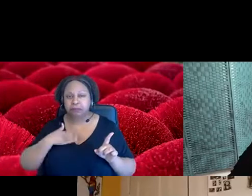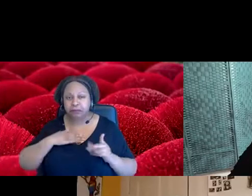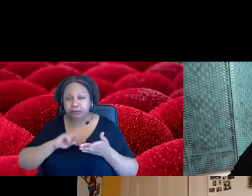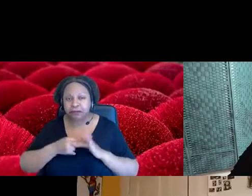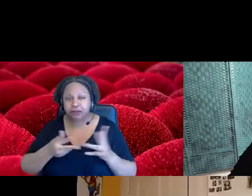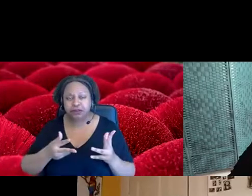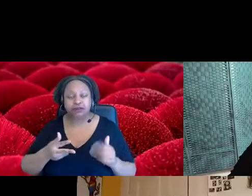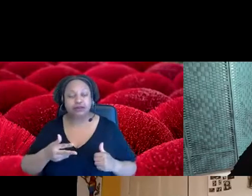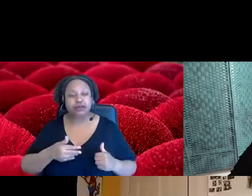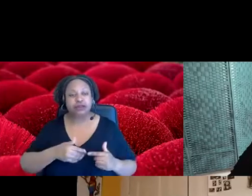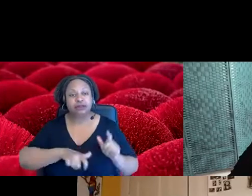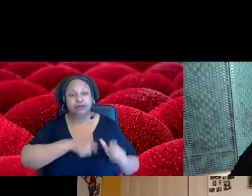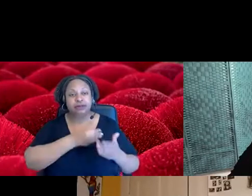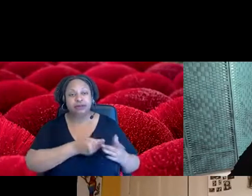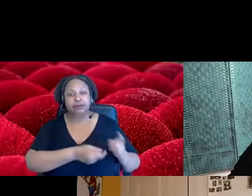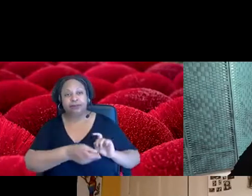funders and donors